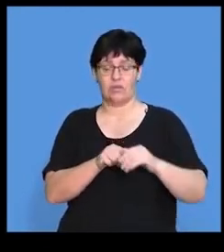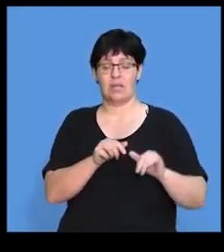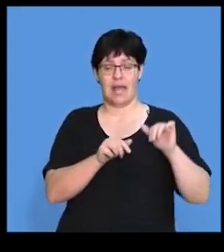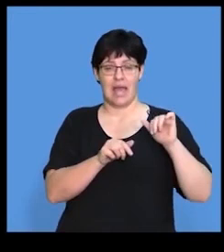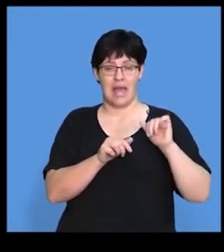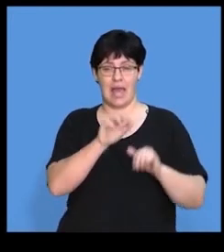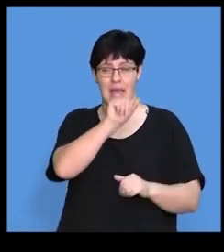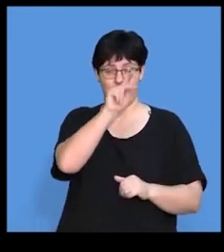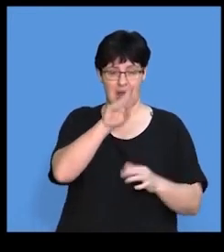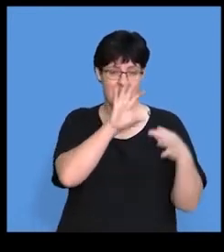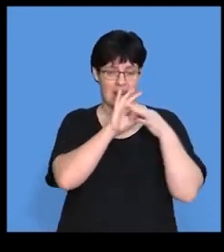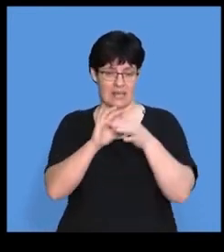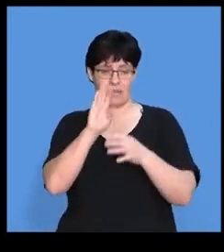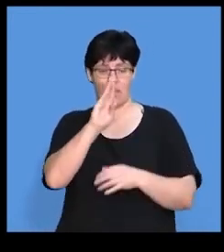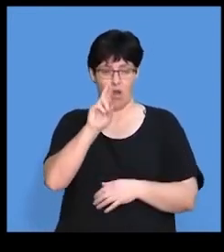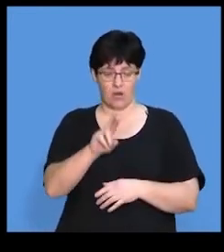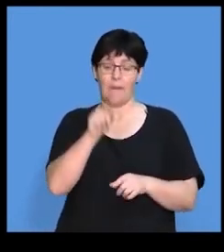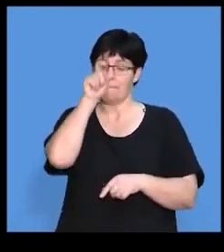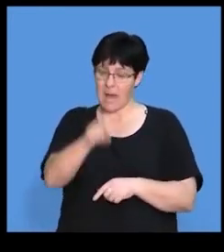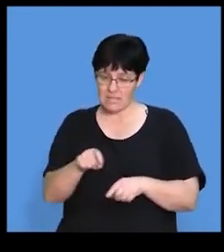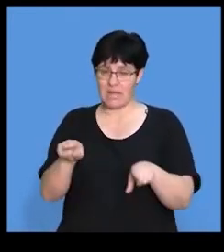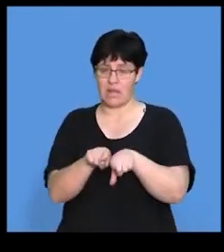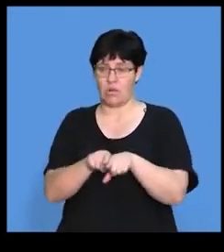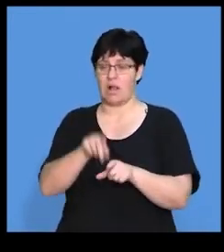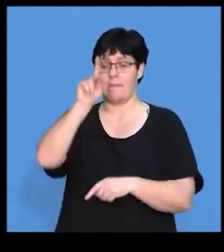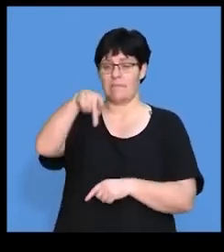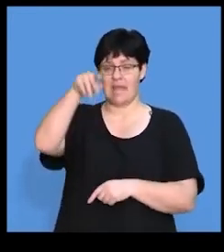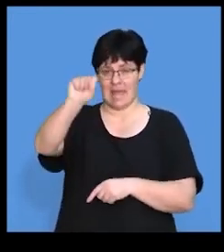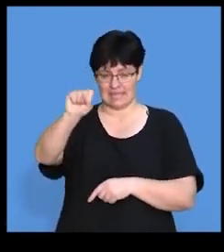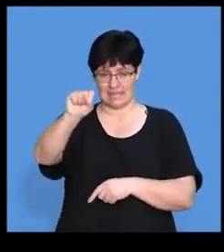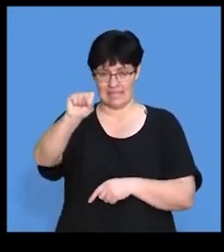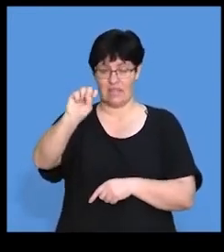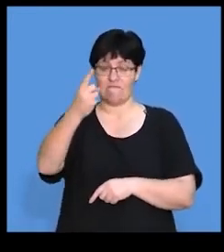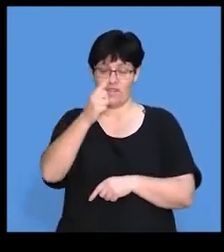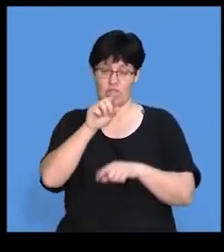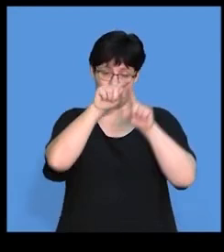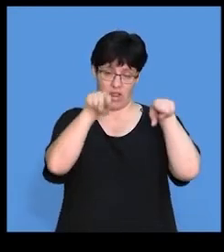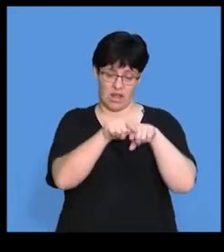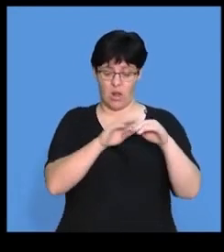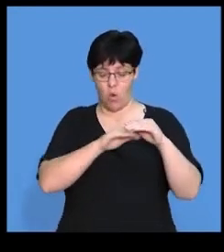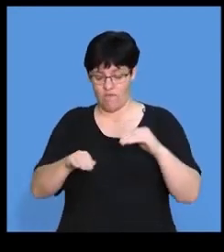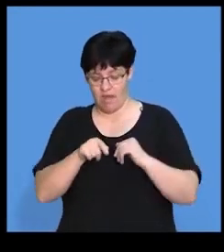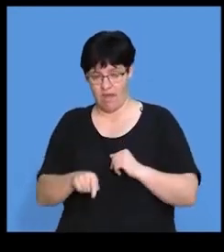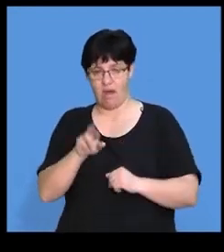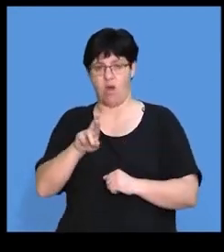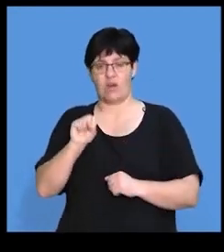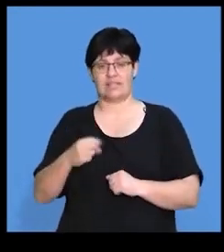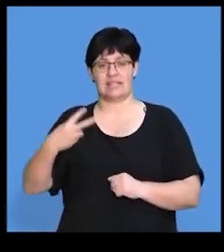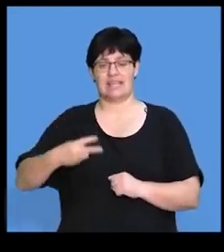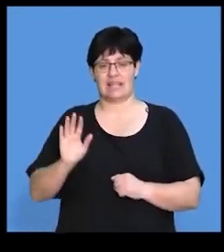so remember AP links with BR, must be equal to PS in the first triangle